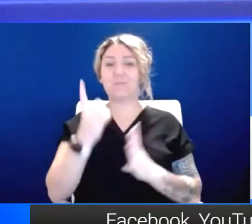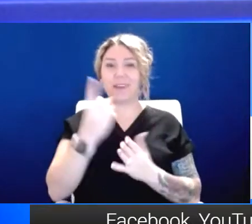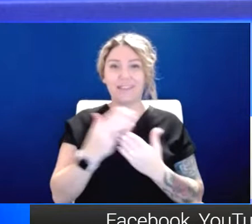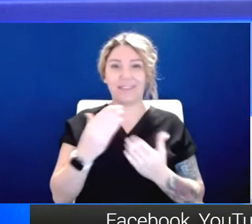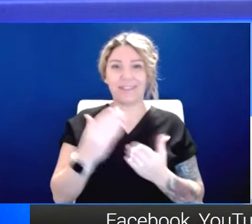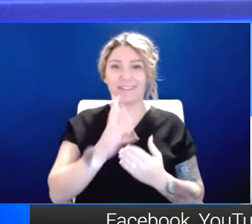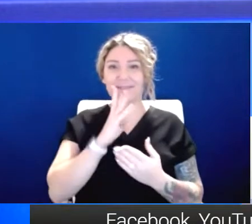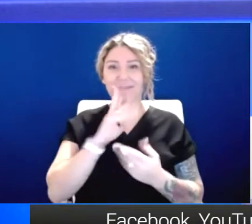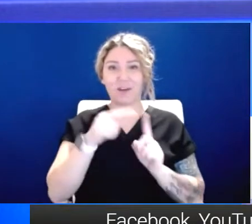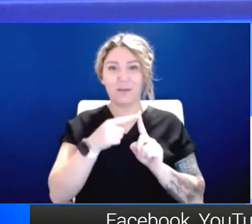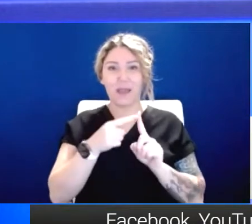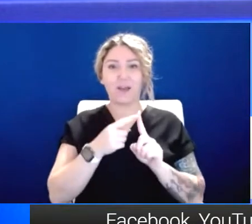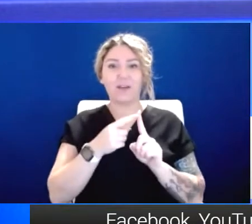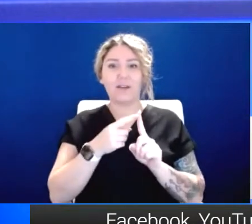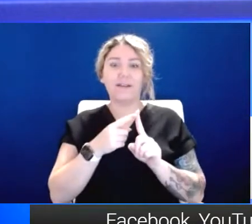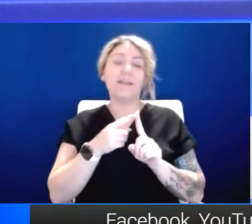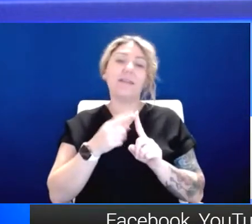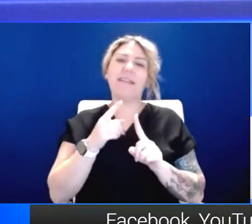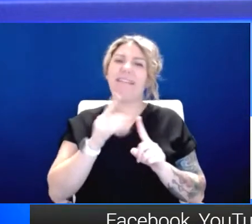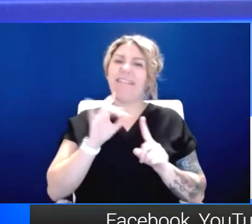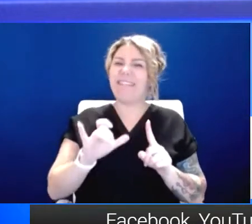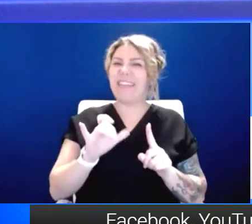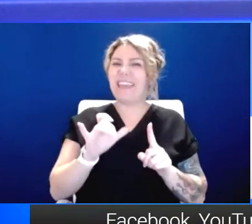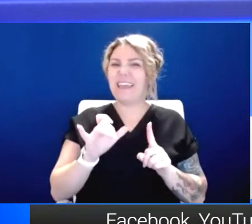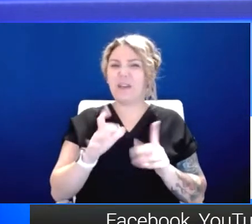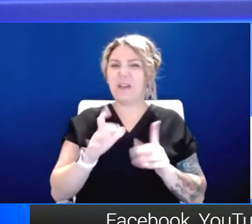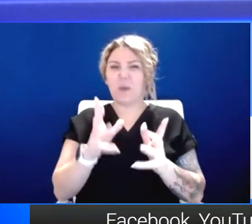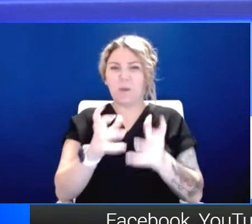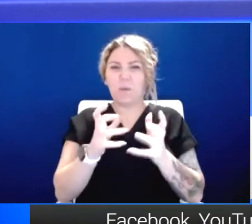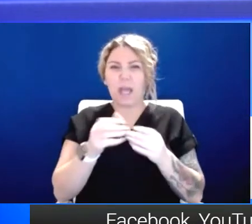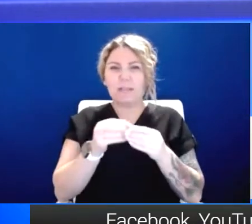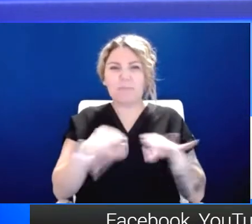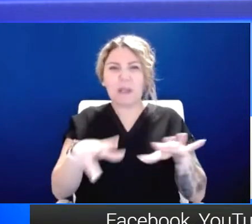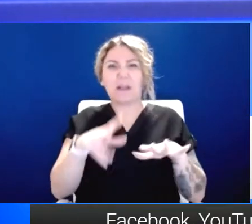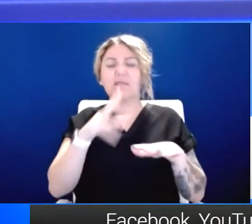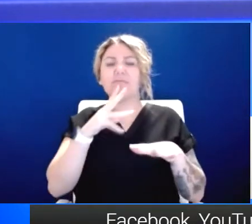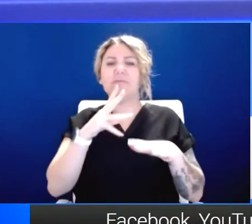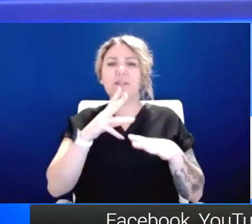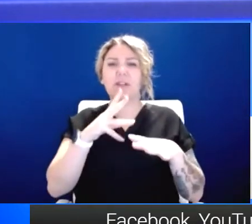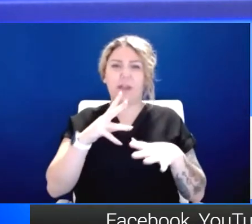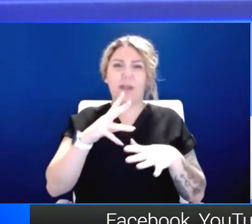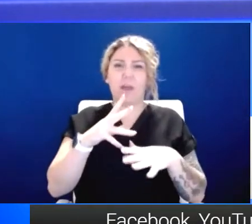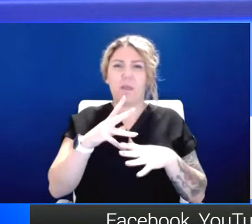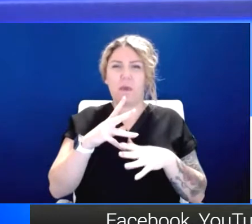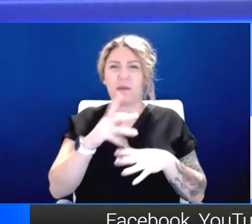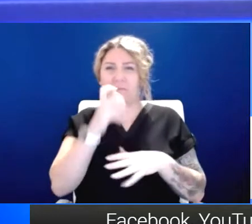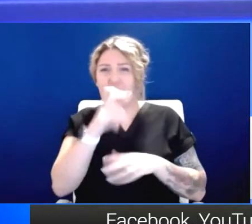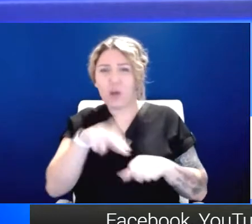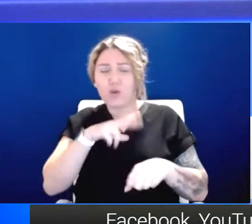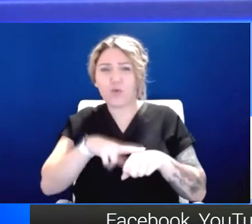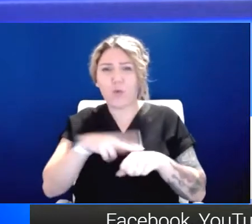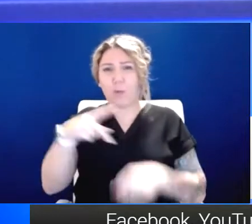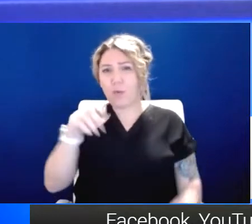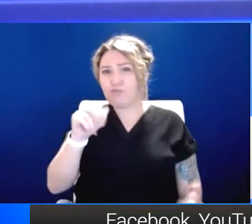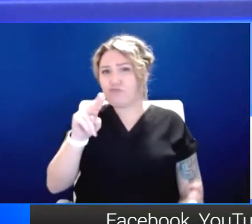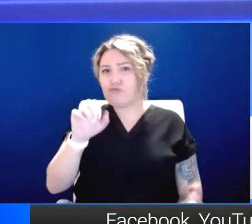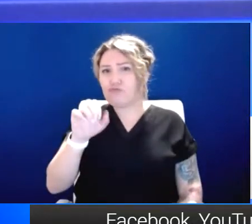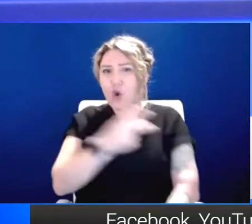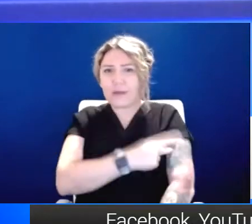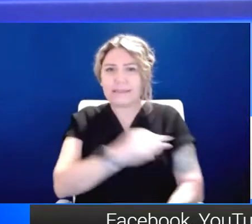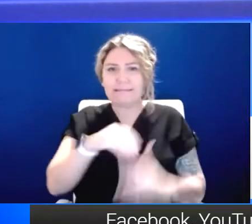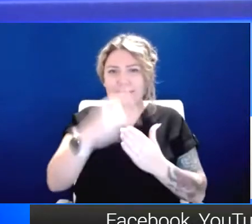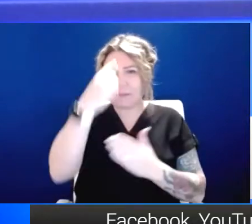about is clearing this abnormal clumps of protein in the brain. And one of the ways you do it is having